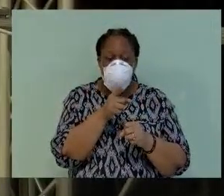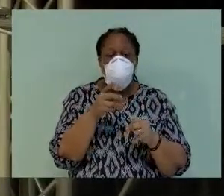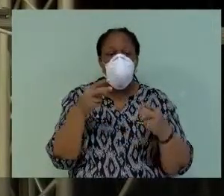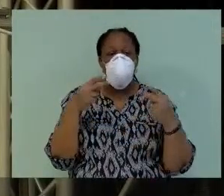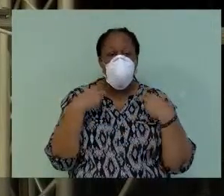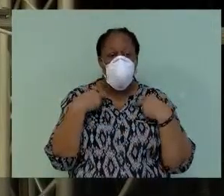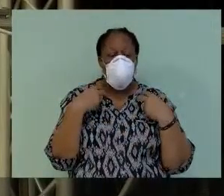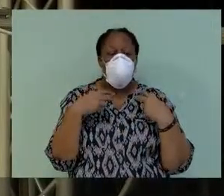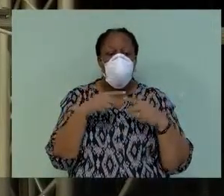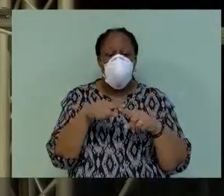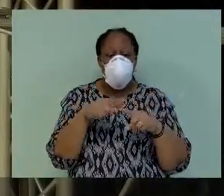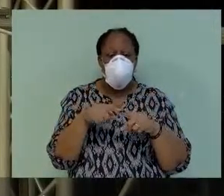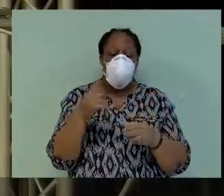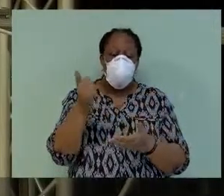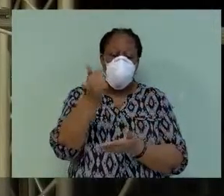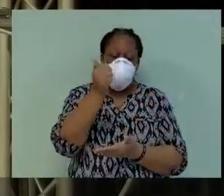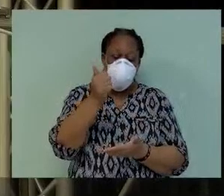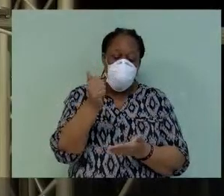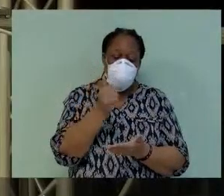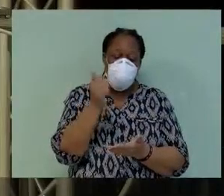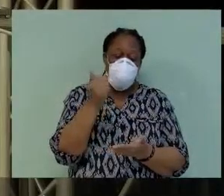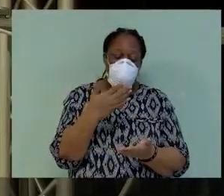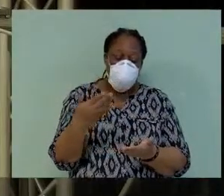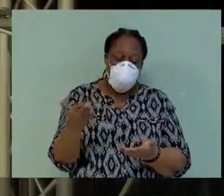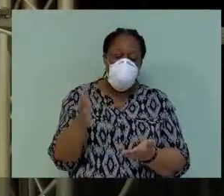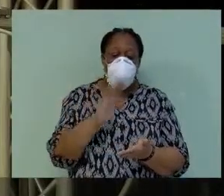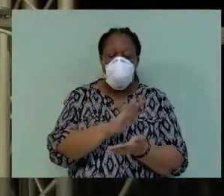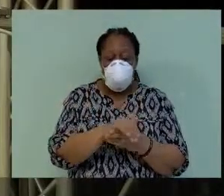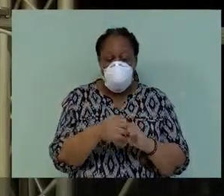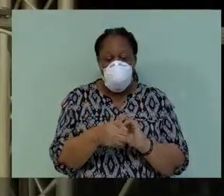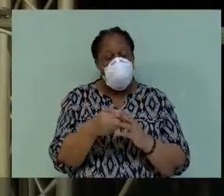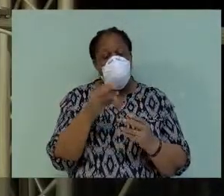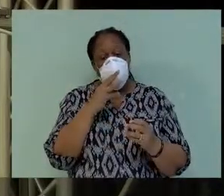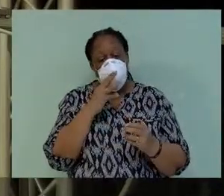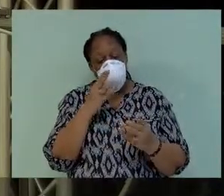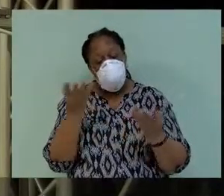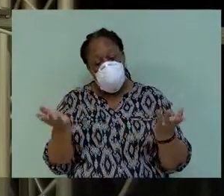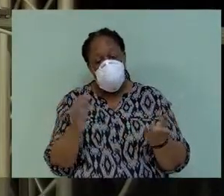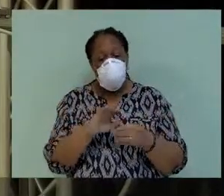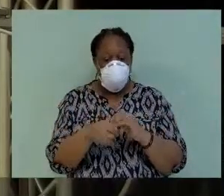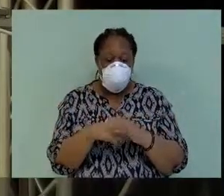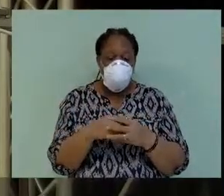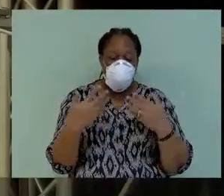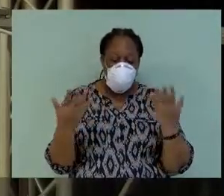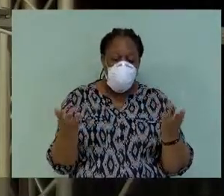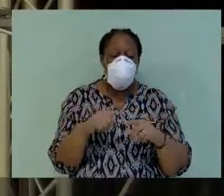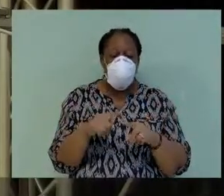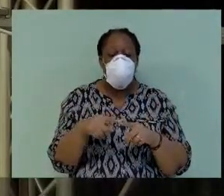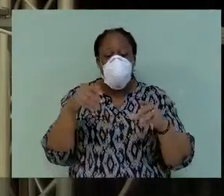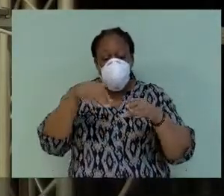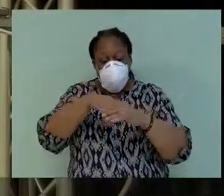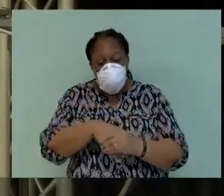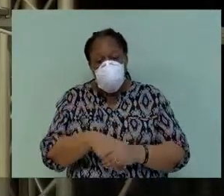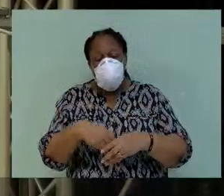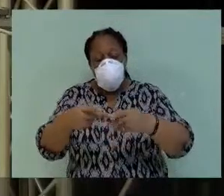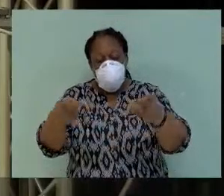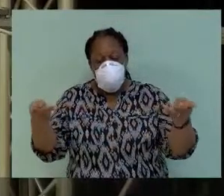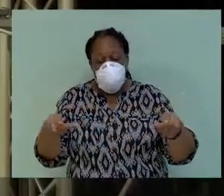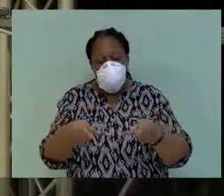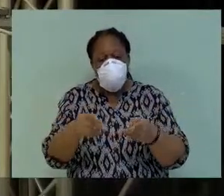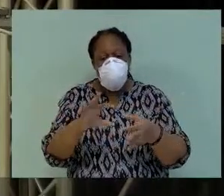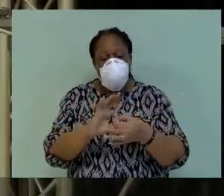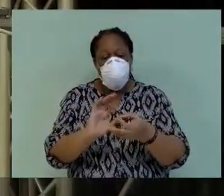sanitization procedures in place before we allow the resumption of sports. One of the things that would have come to the